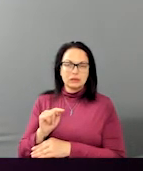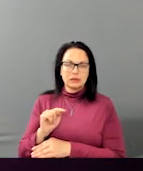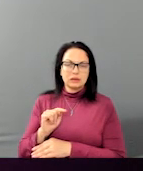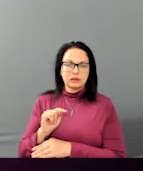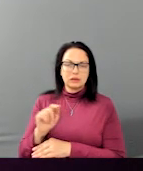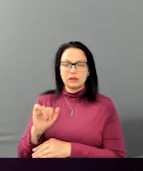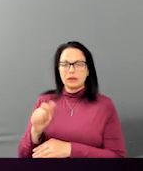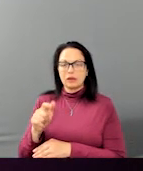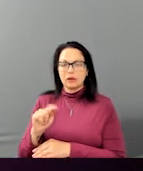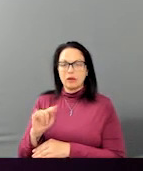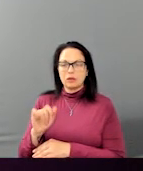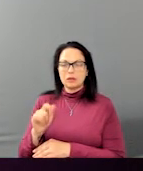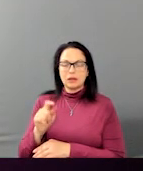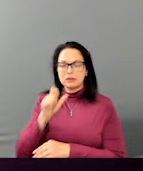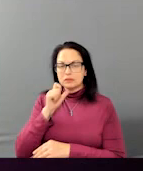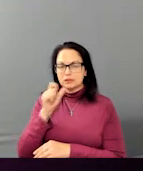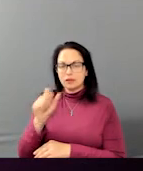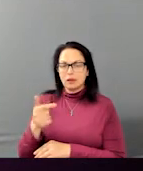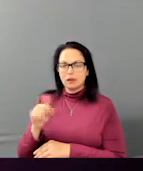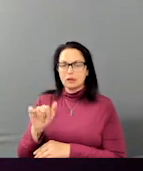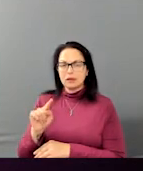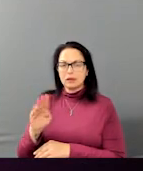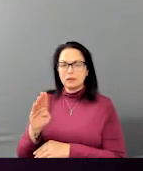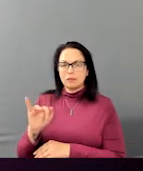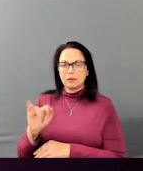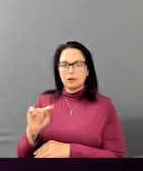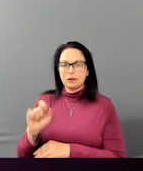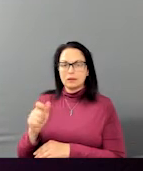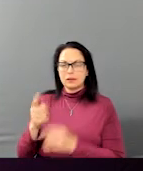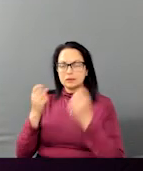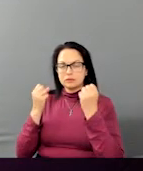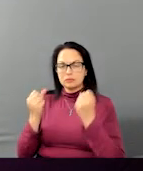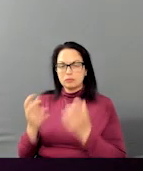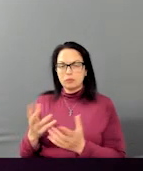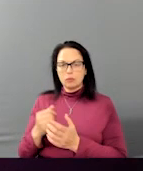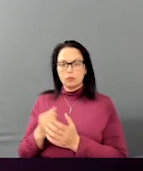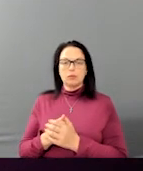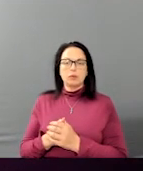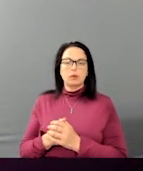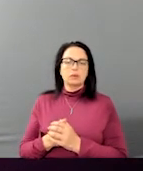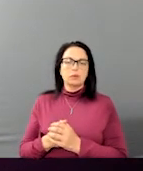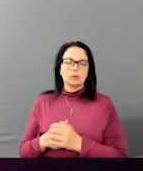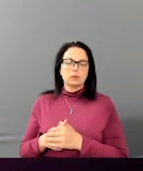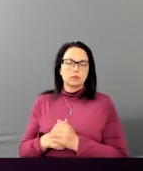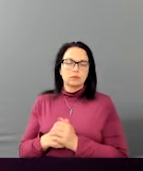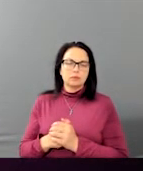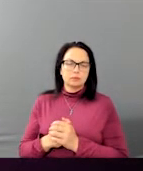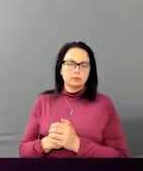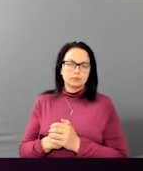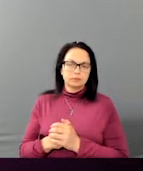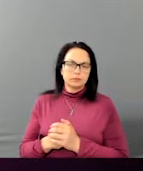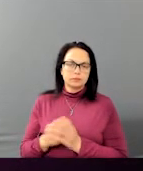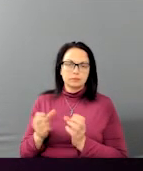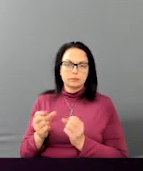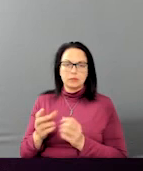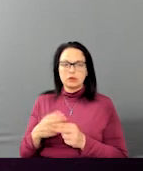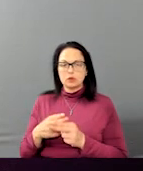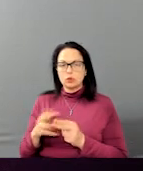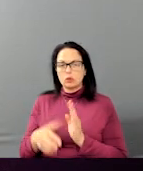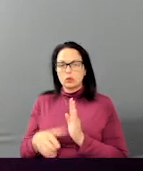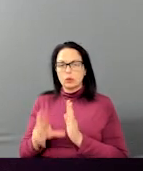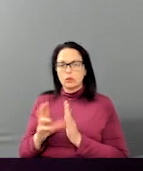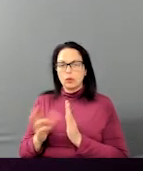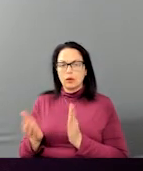get by text, because we expect multiple to be returned there. So just to quickly go over that again